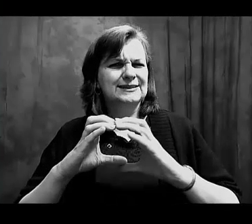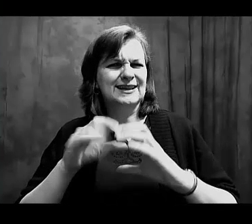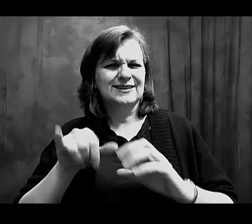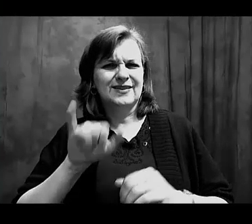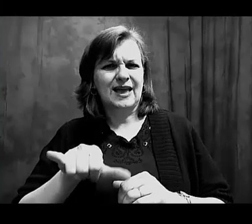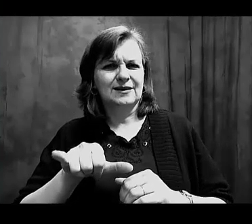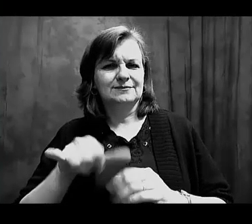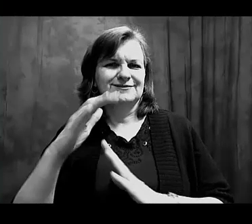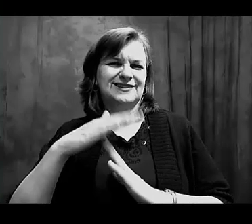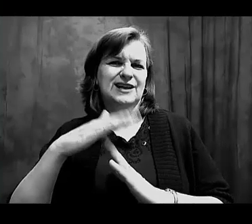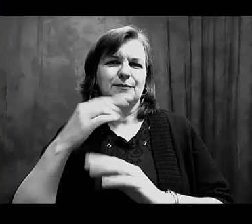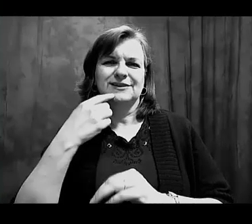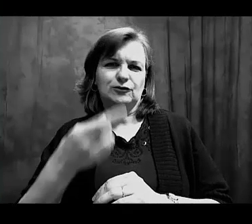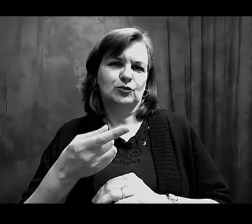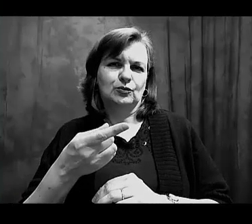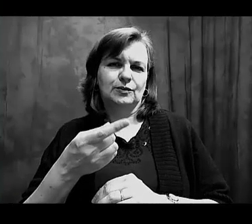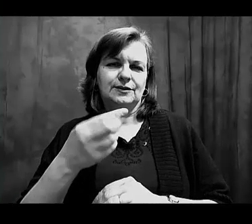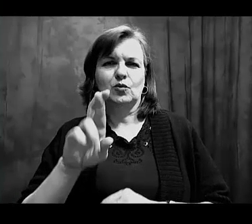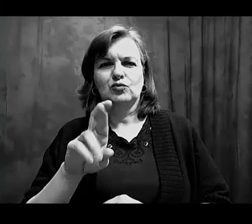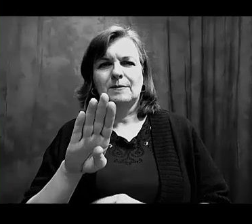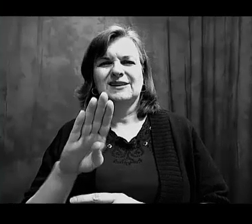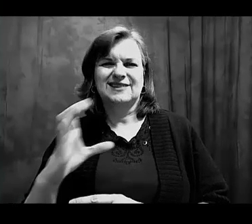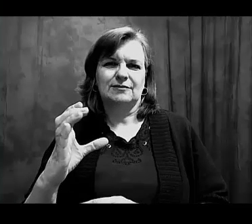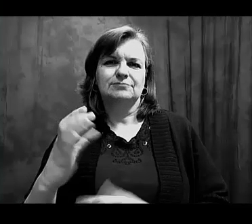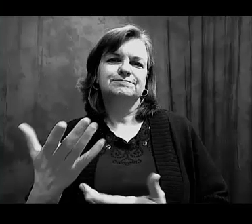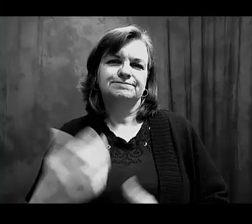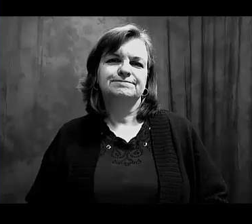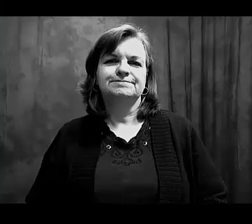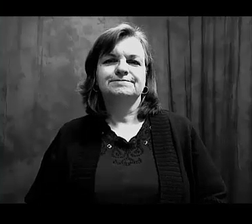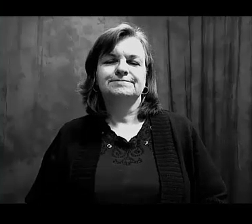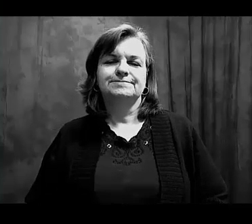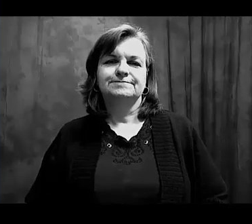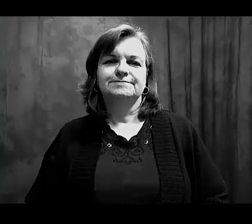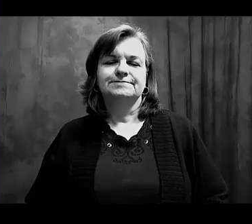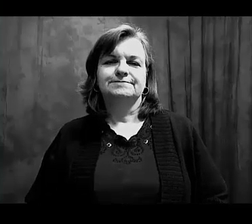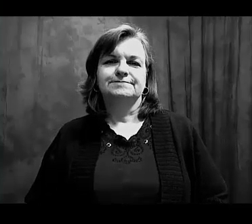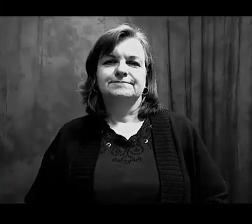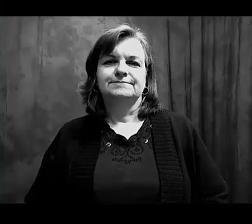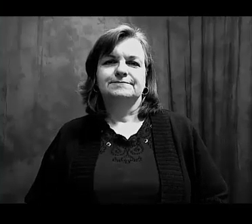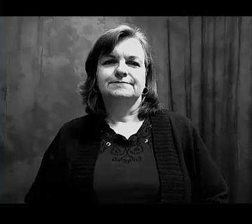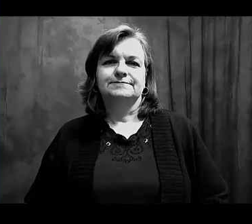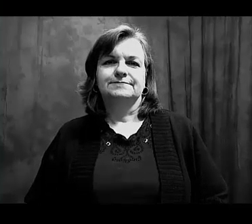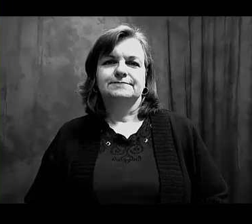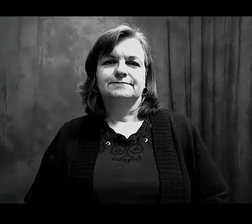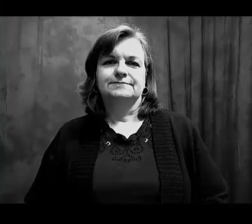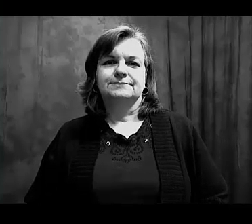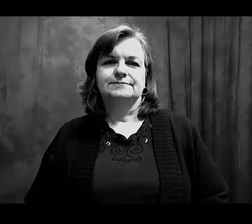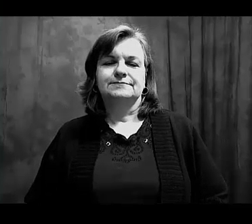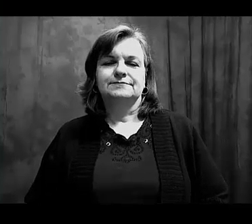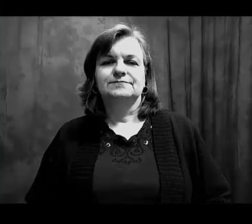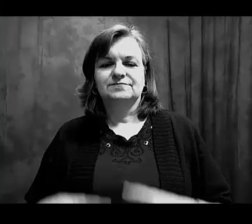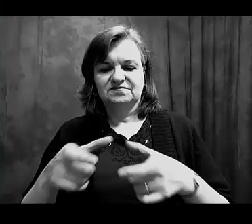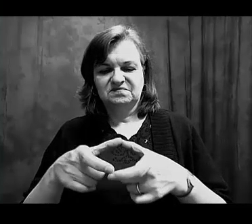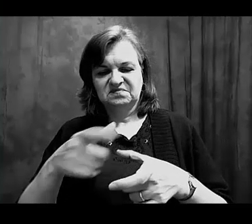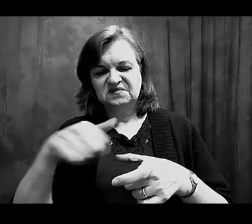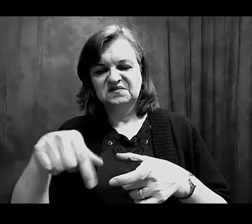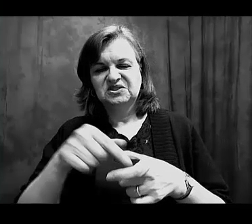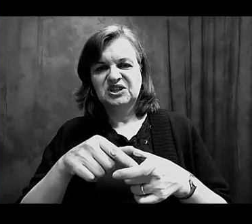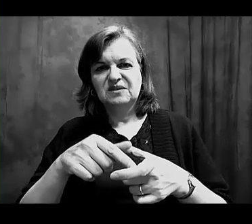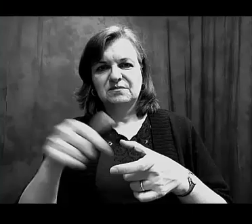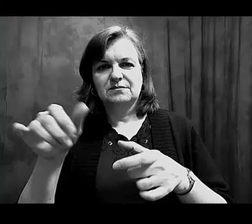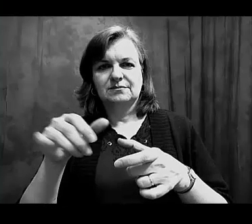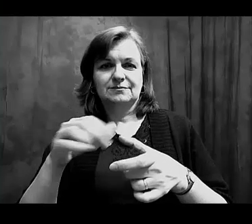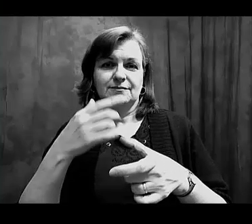Do you know what kind of cell this is? Well, it tells you up here at the top. It's a red blood cell, okay? Pretty